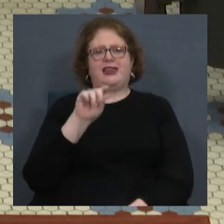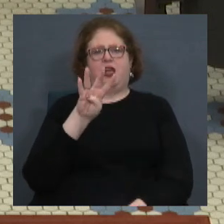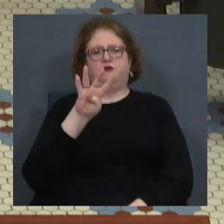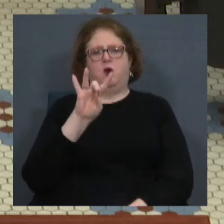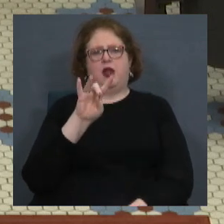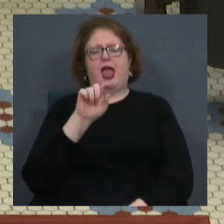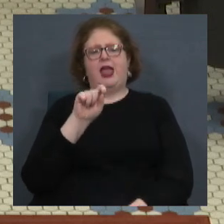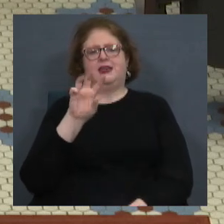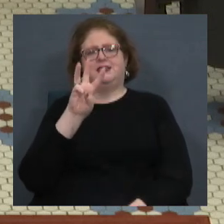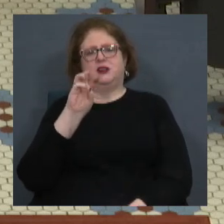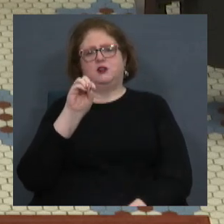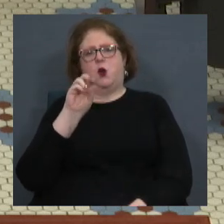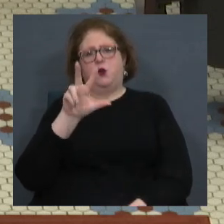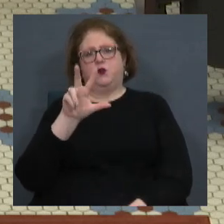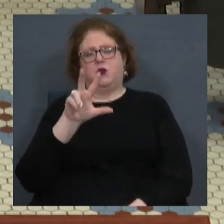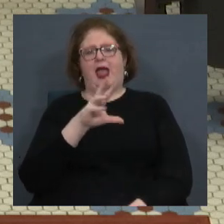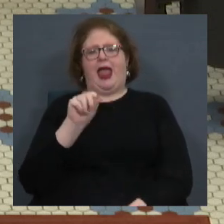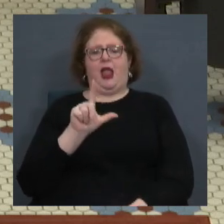20-48603 and